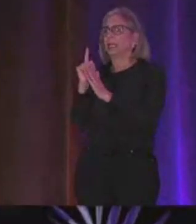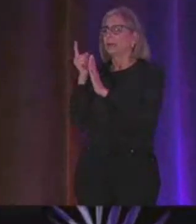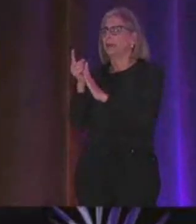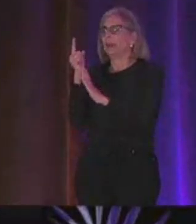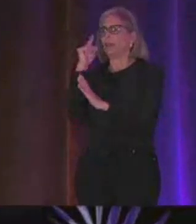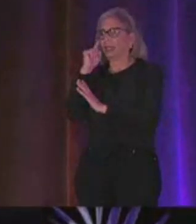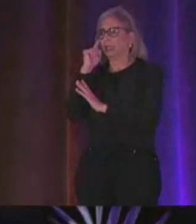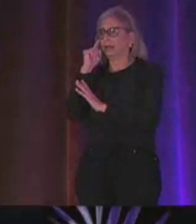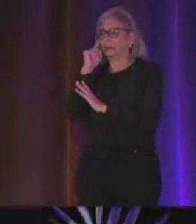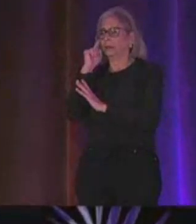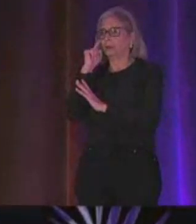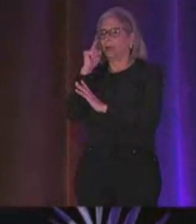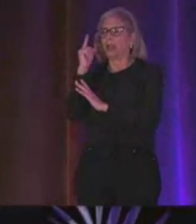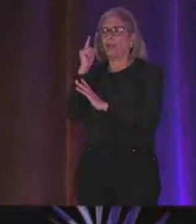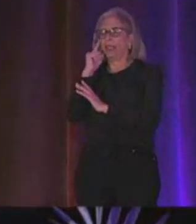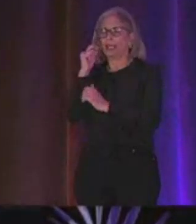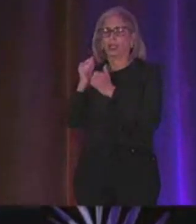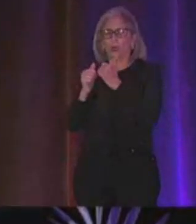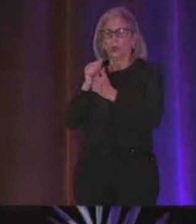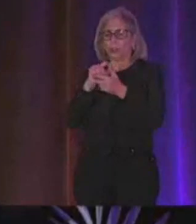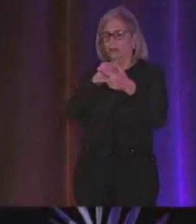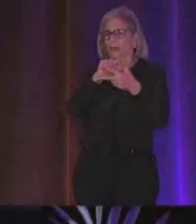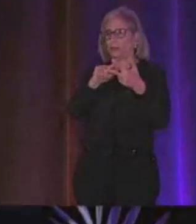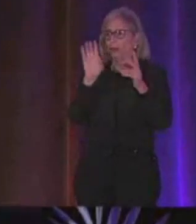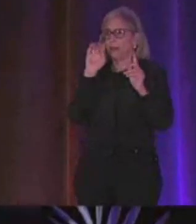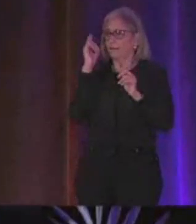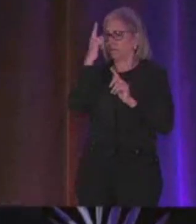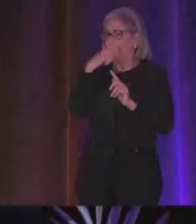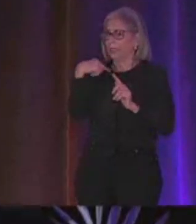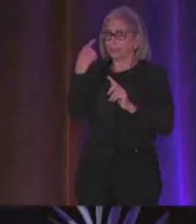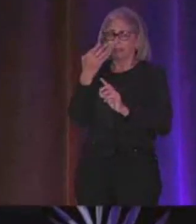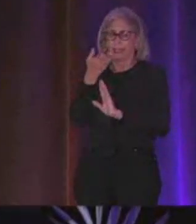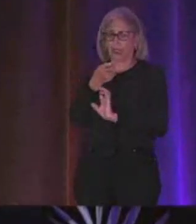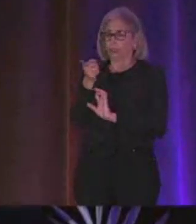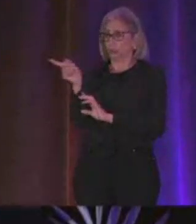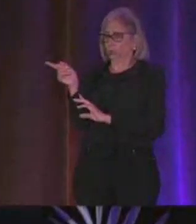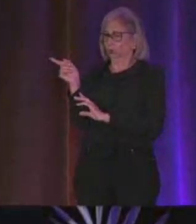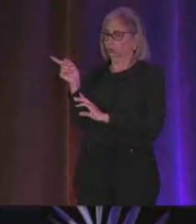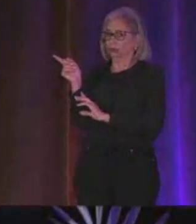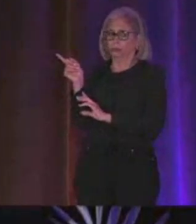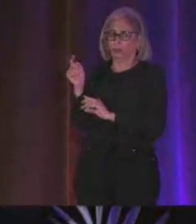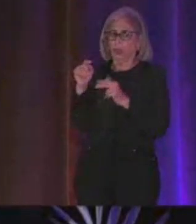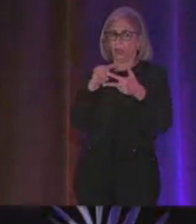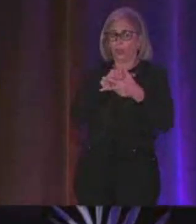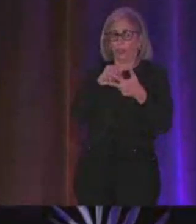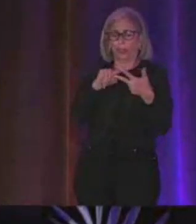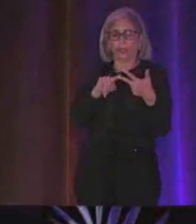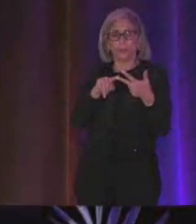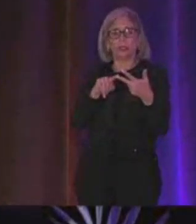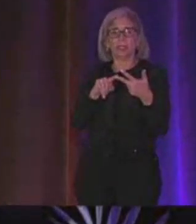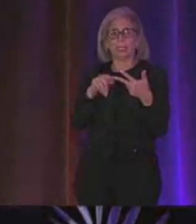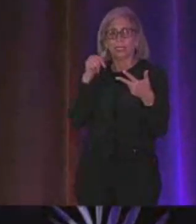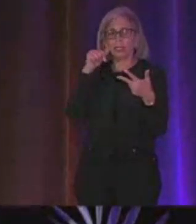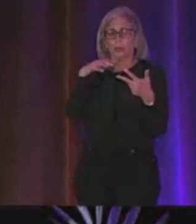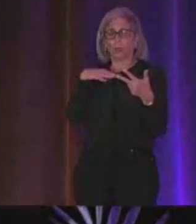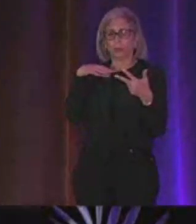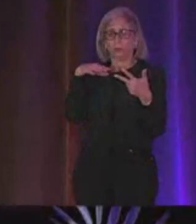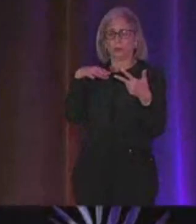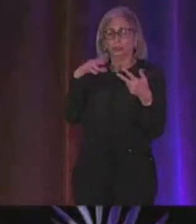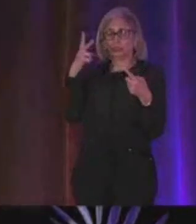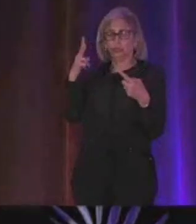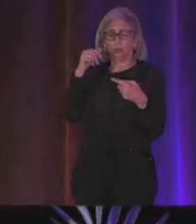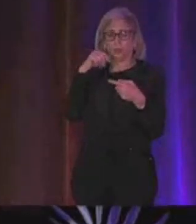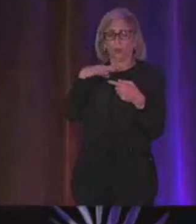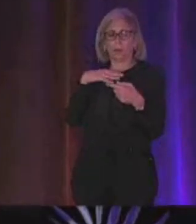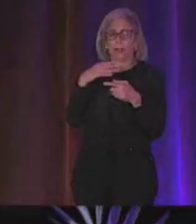think. Think which of these faces are real. The face A with the women and something